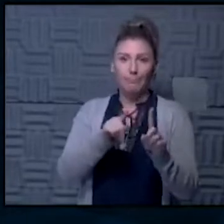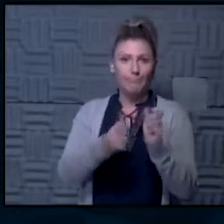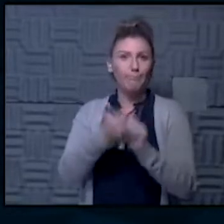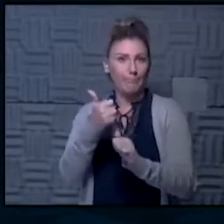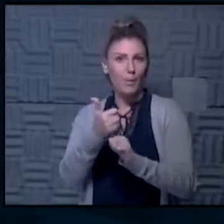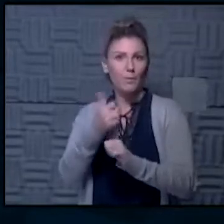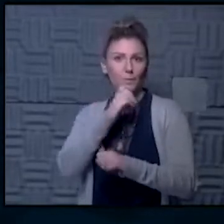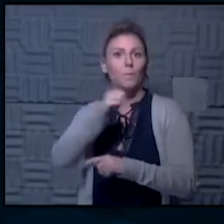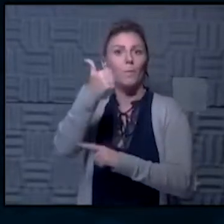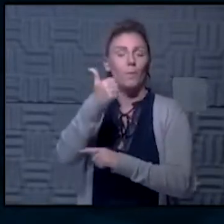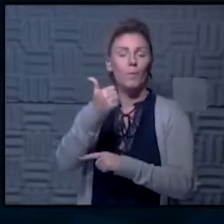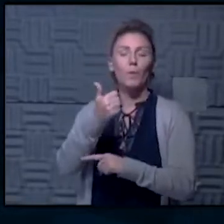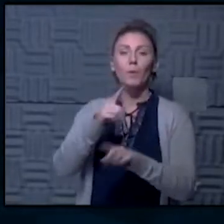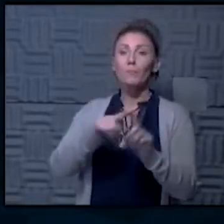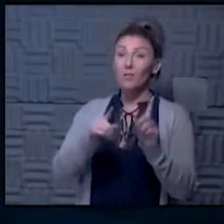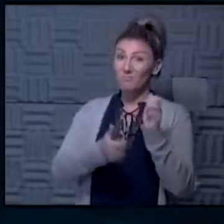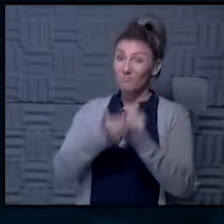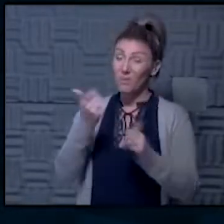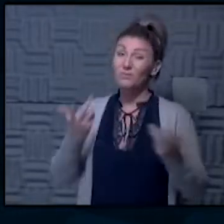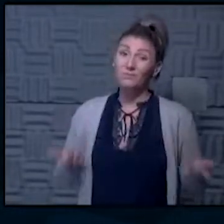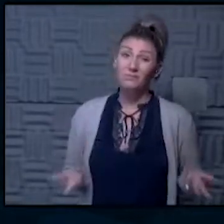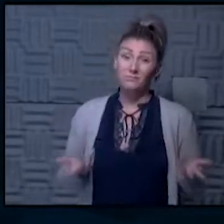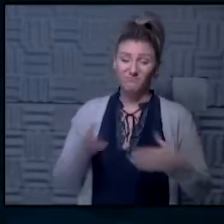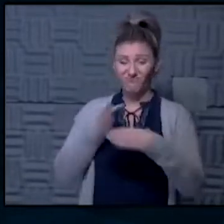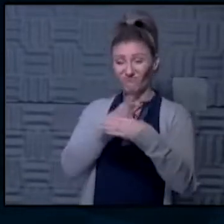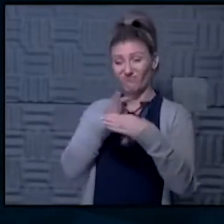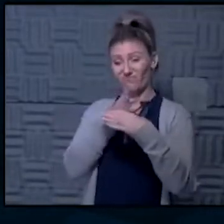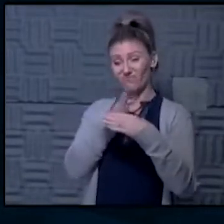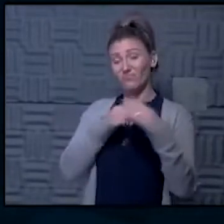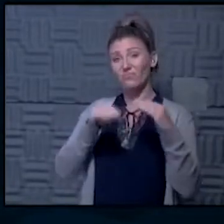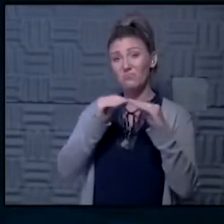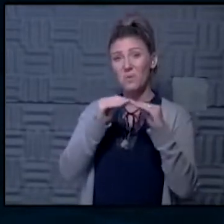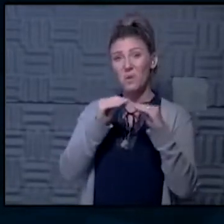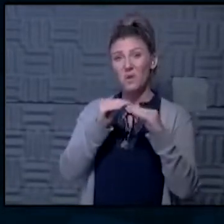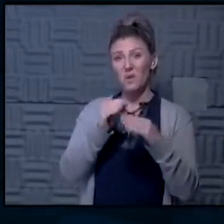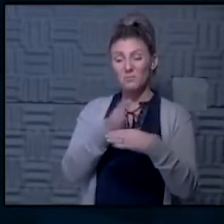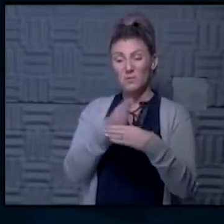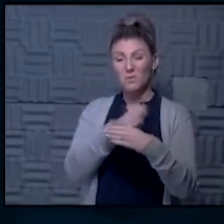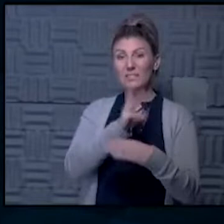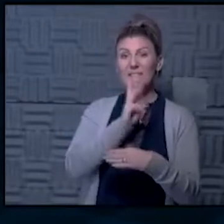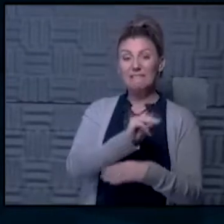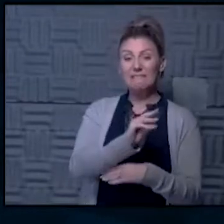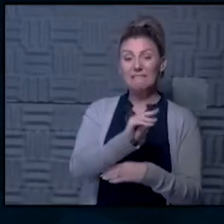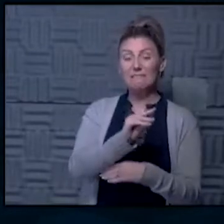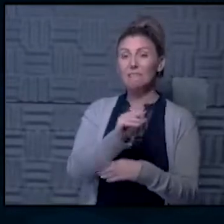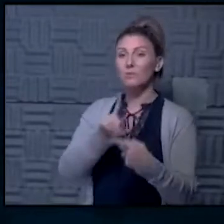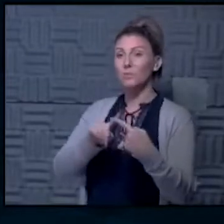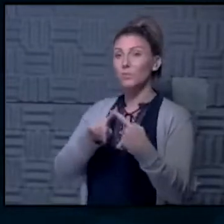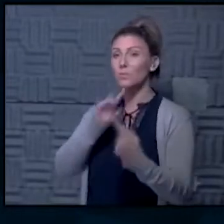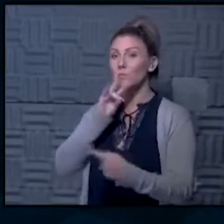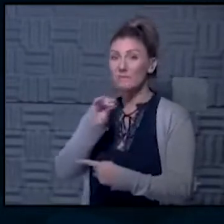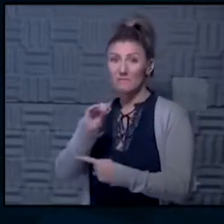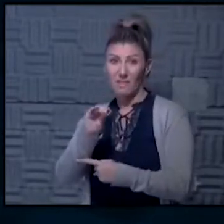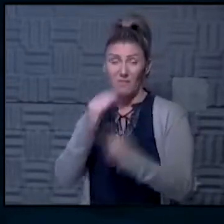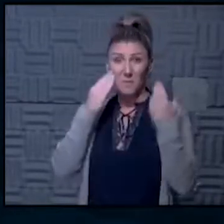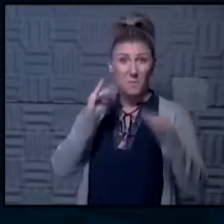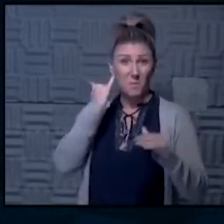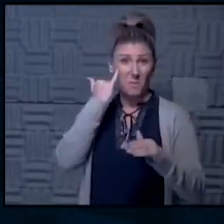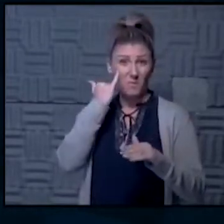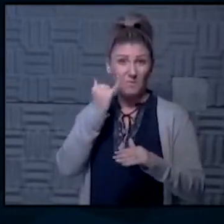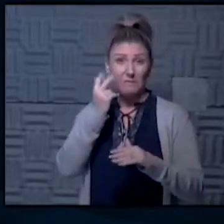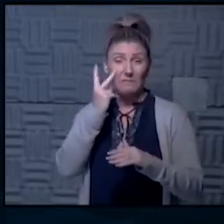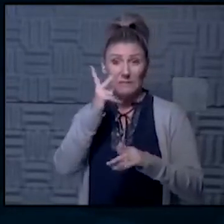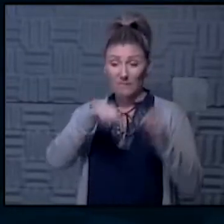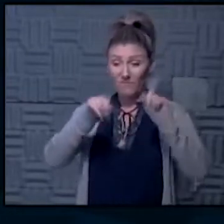their 40s, but the majority now, ranging more maybe between 60 to 70s. I don't know if you guys see that variation